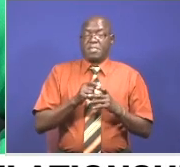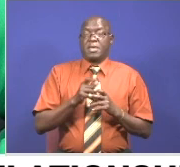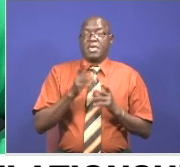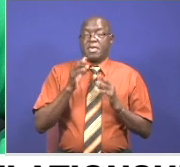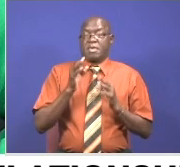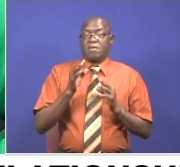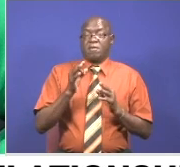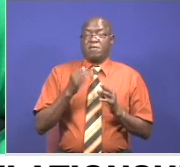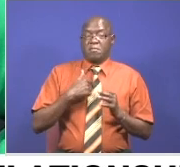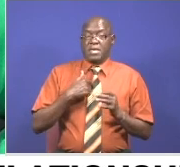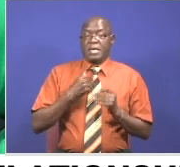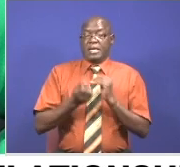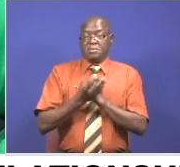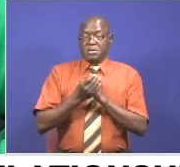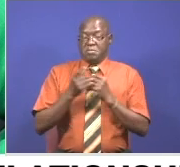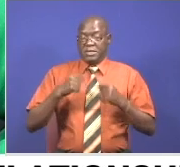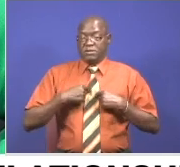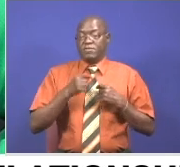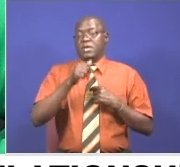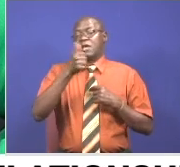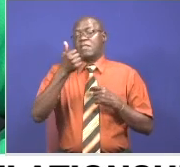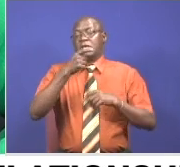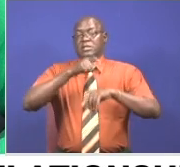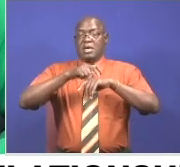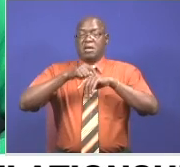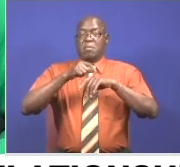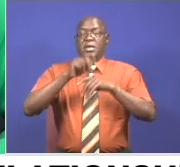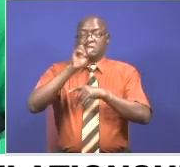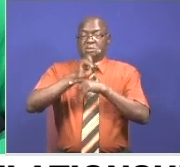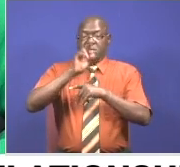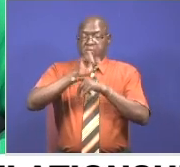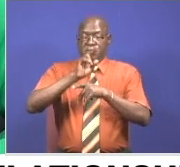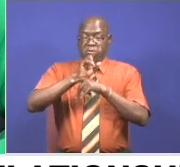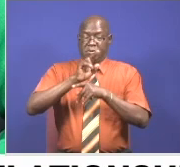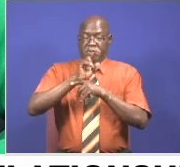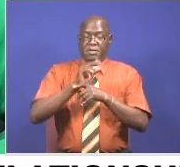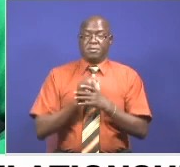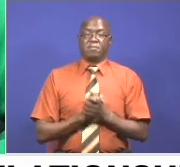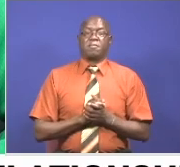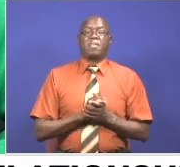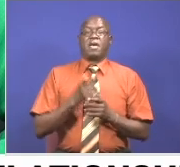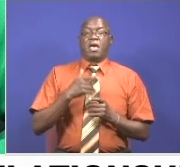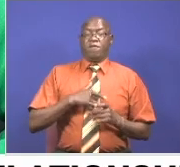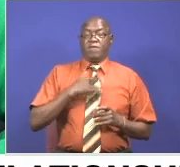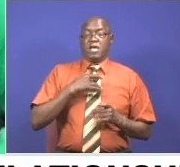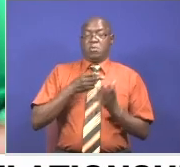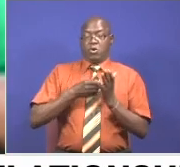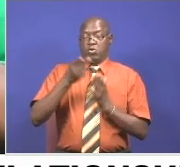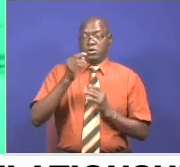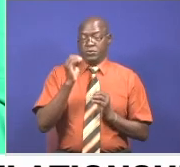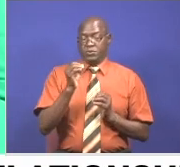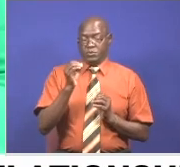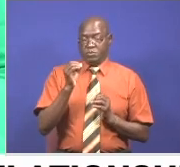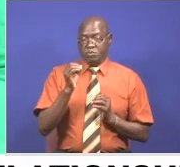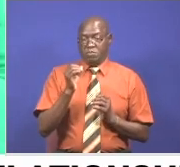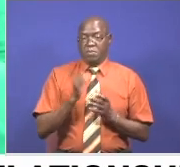explain myself every other time when I am spending, I feel I am being dishonest. And you want to put